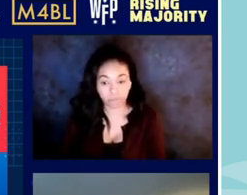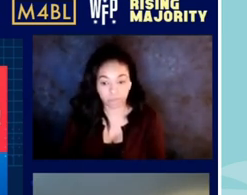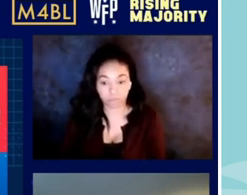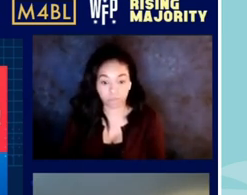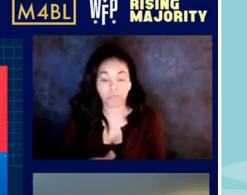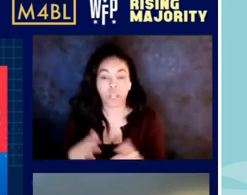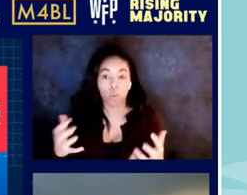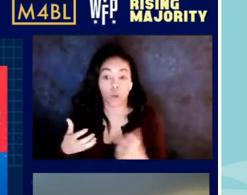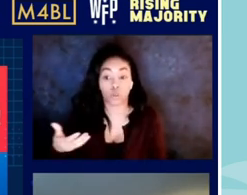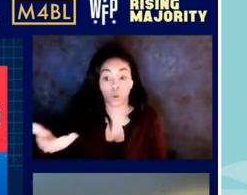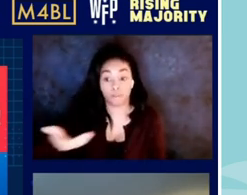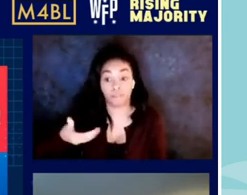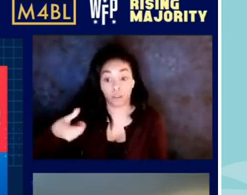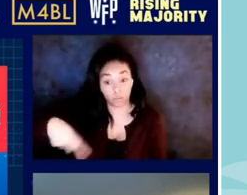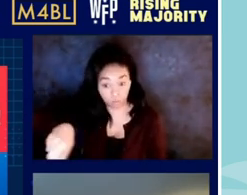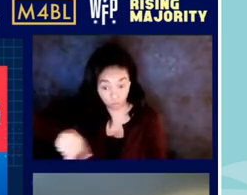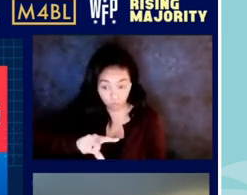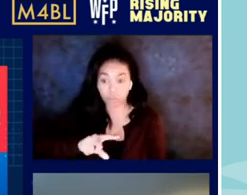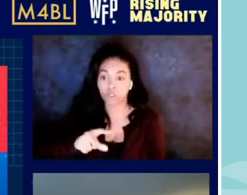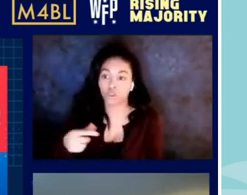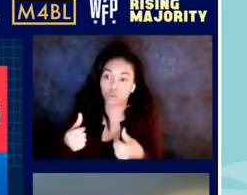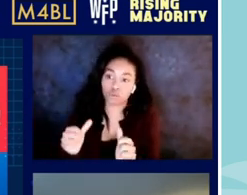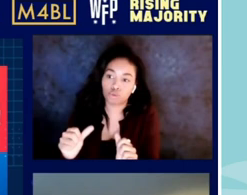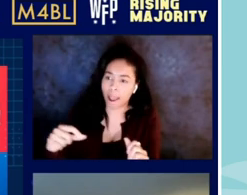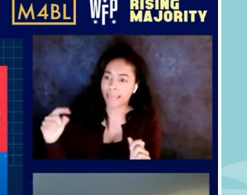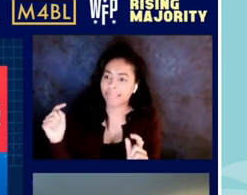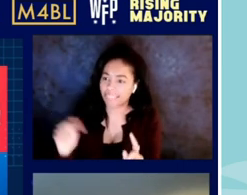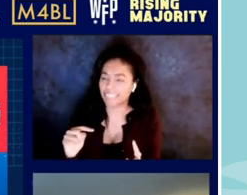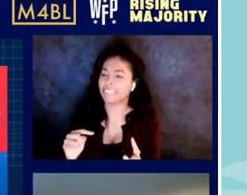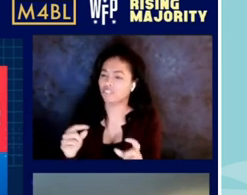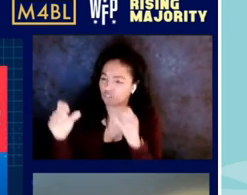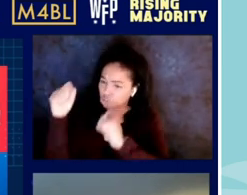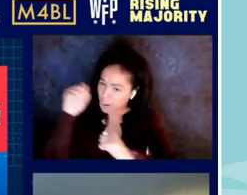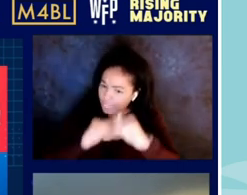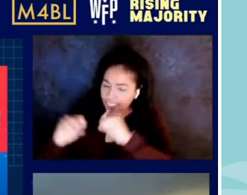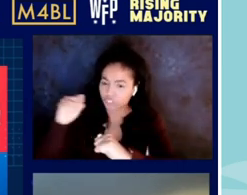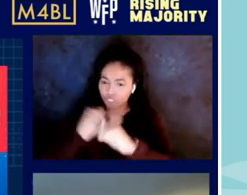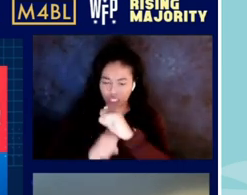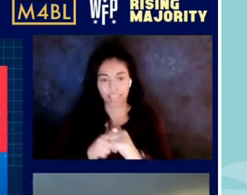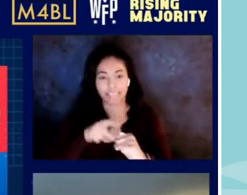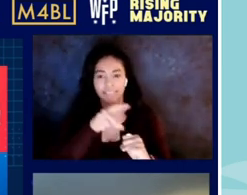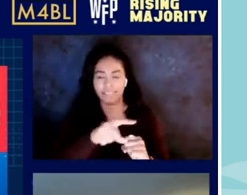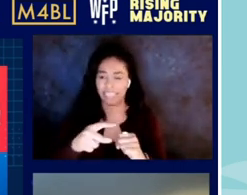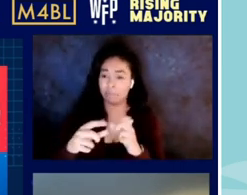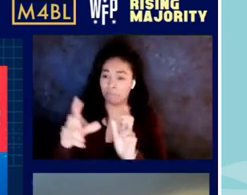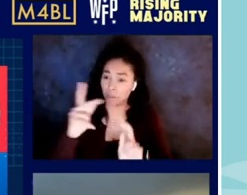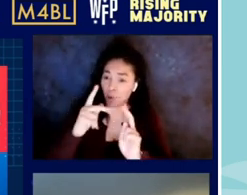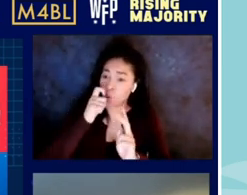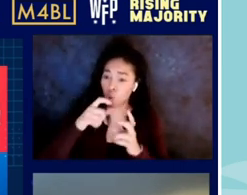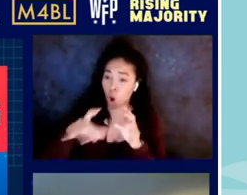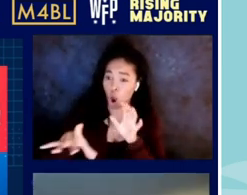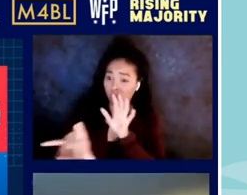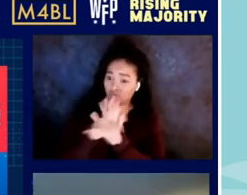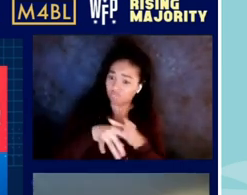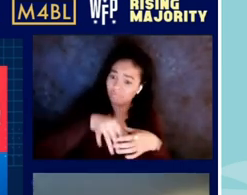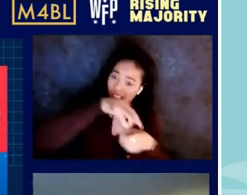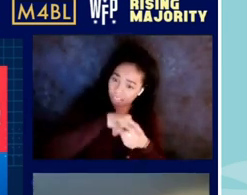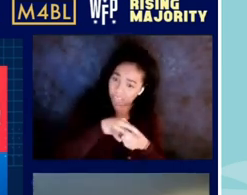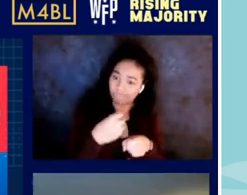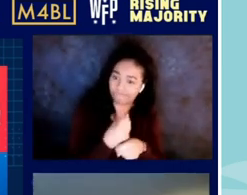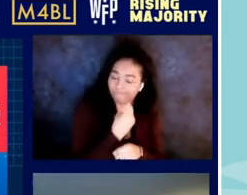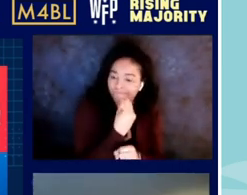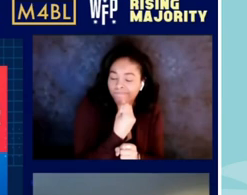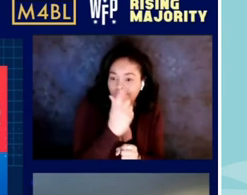invite folks to, you know, try this, you know, confront these elected officials, shame them, disrupt their